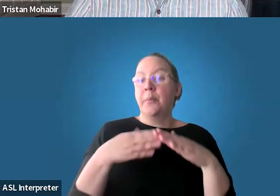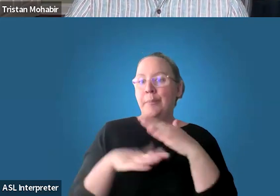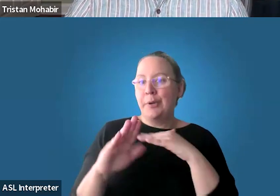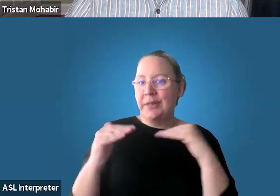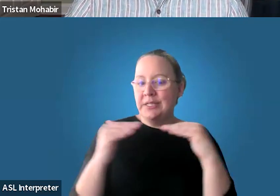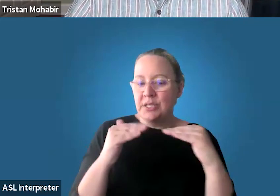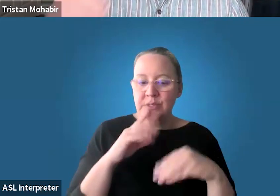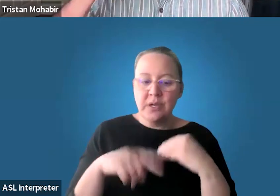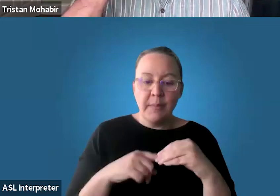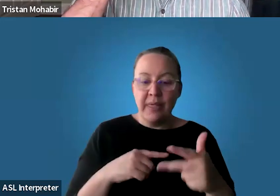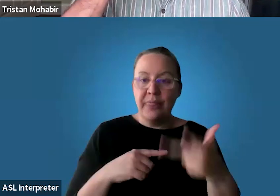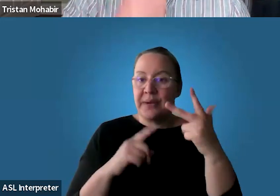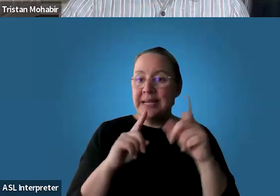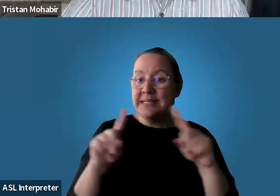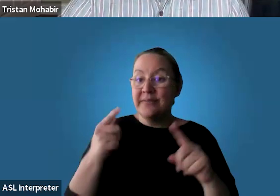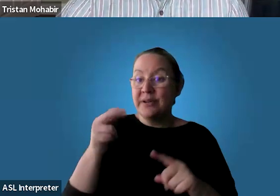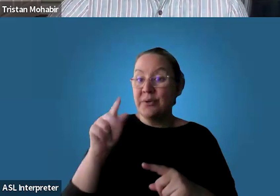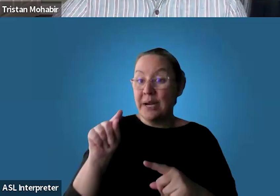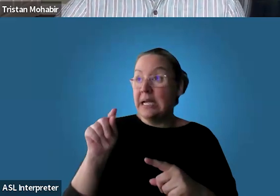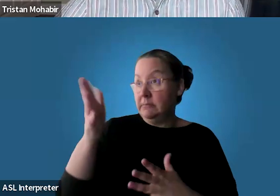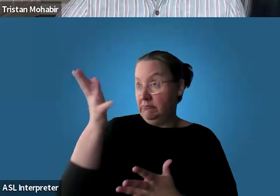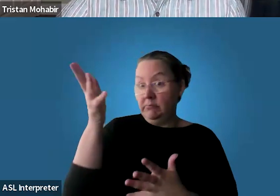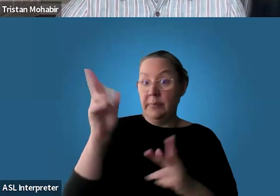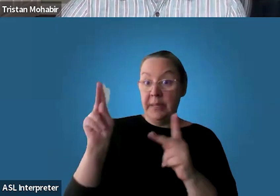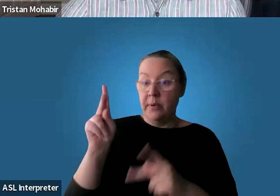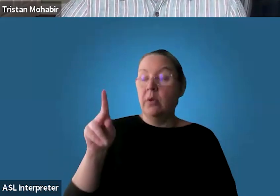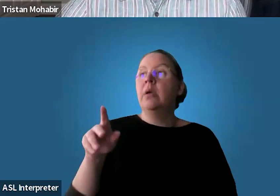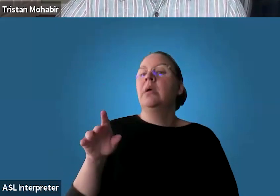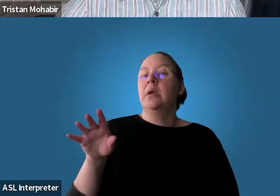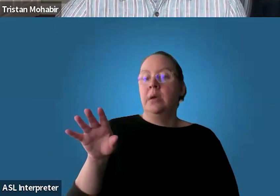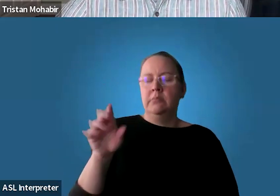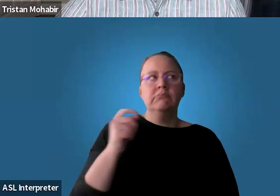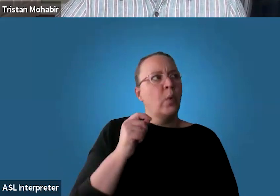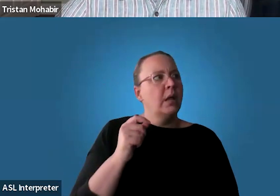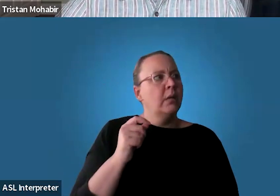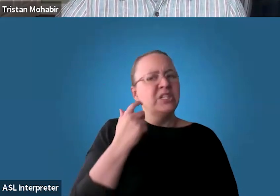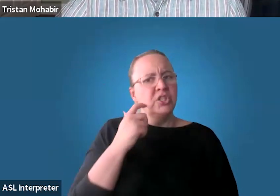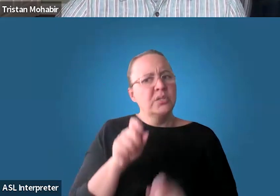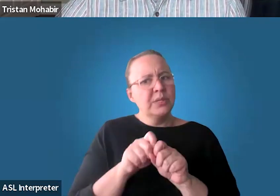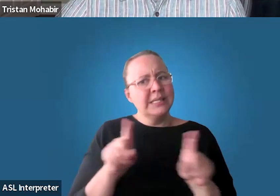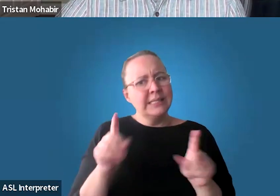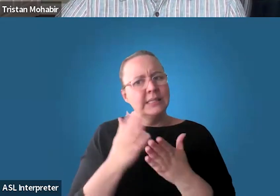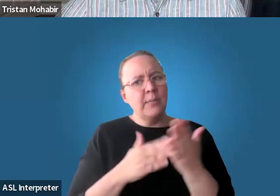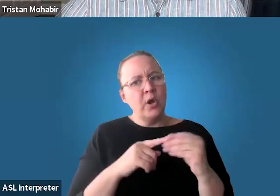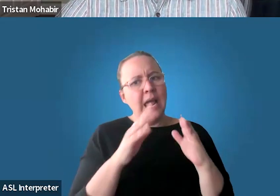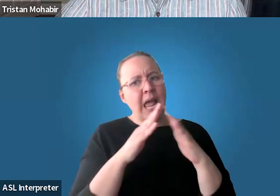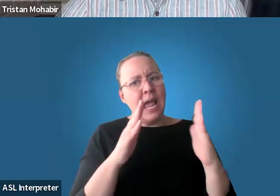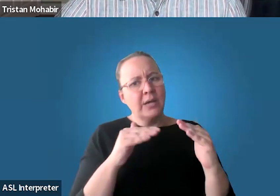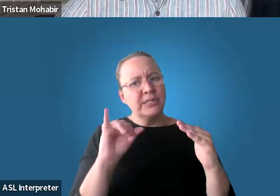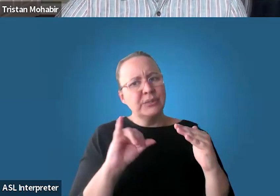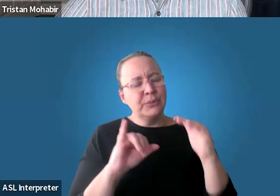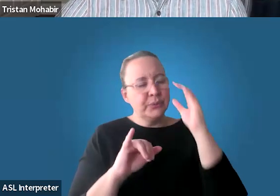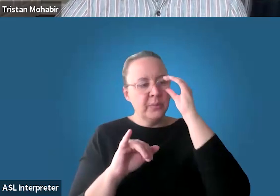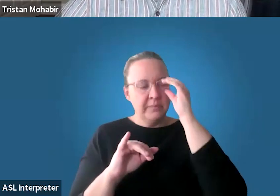we talked with 3 different grantees and chose. Actually, we just released some on housing as well that are really